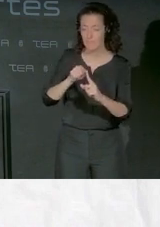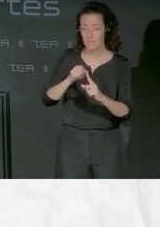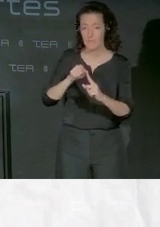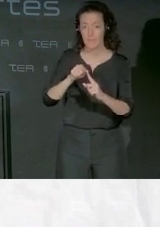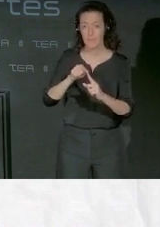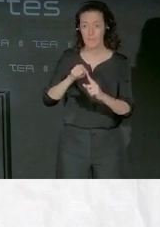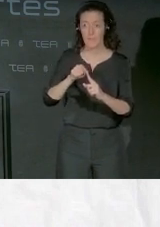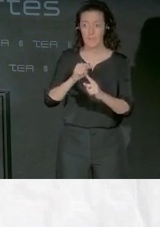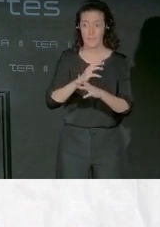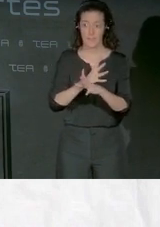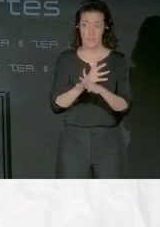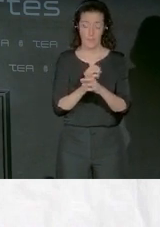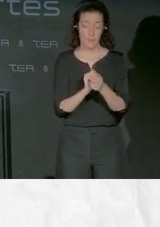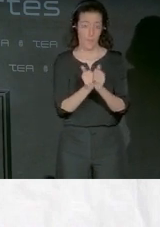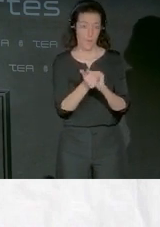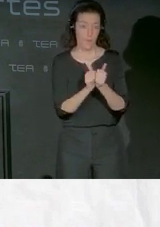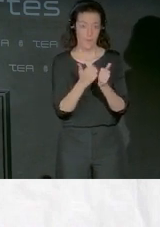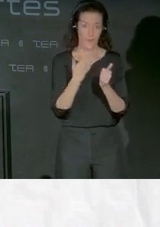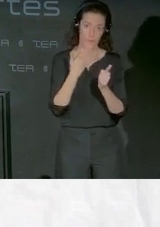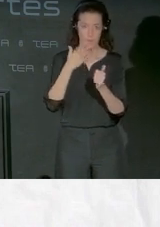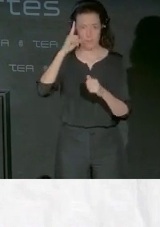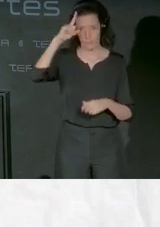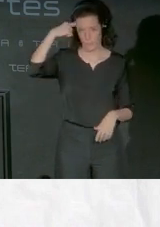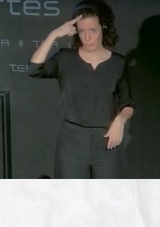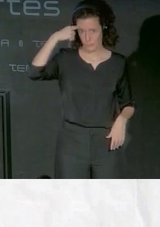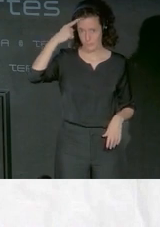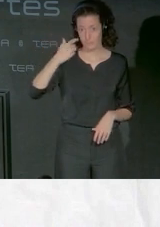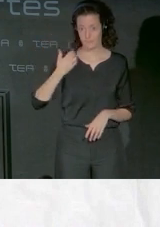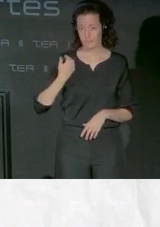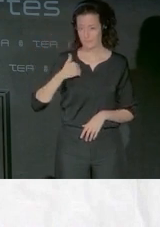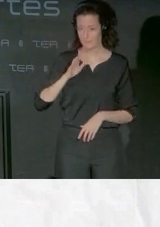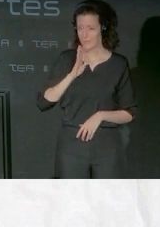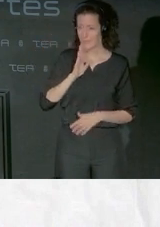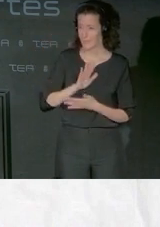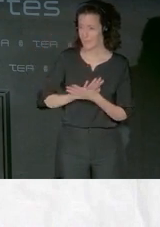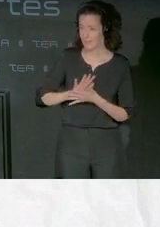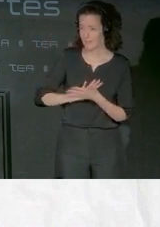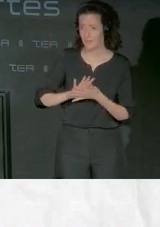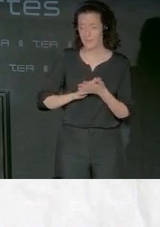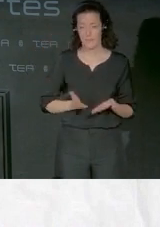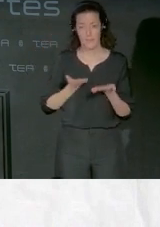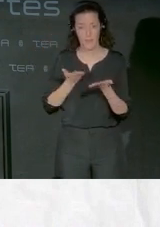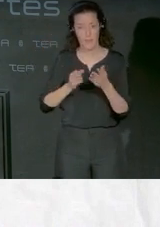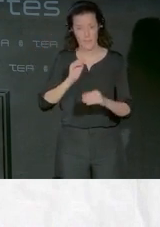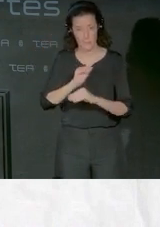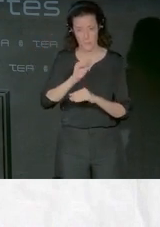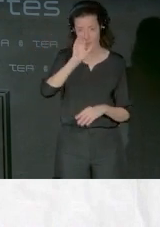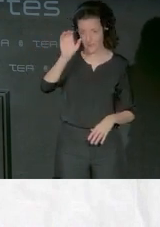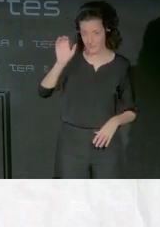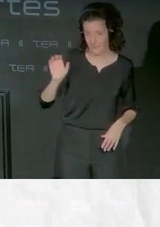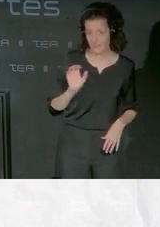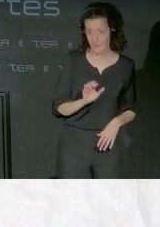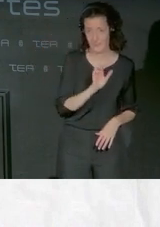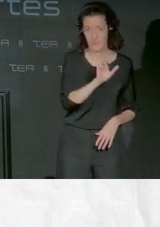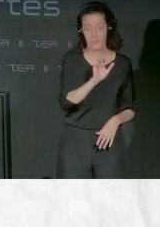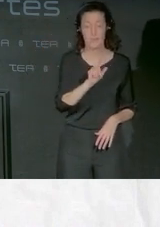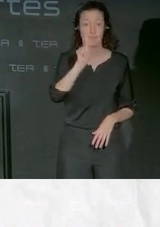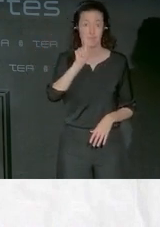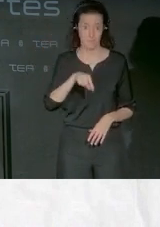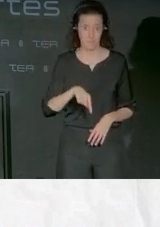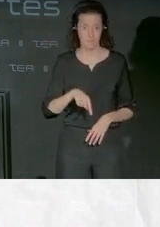previous slides, but there is also something on the safeguarding of video games as cultural heritage. And that is quite